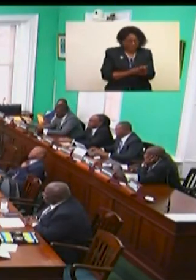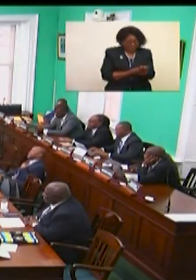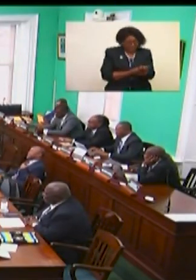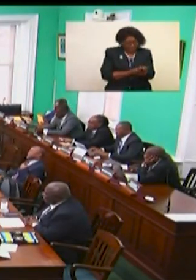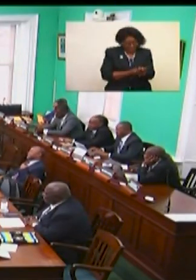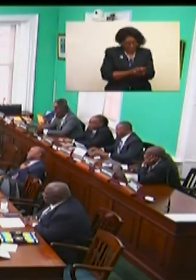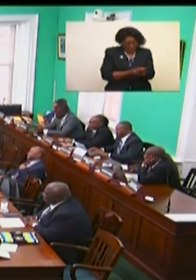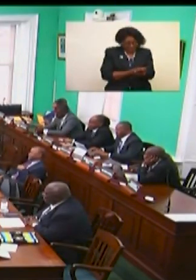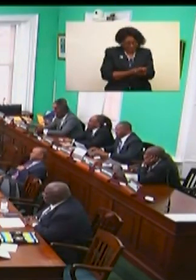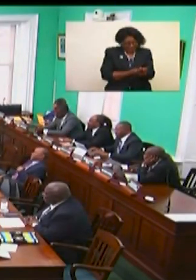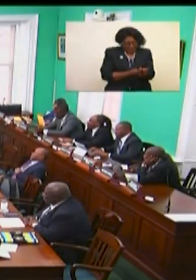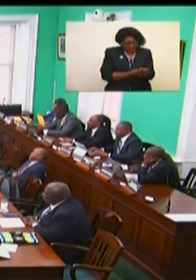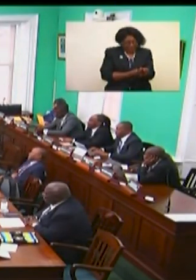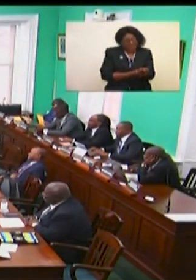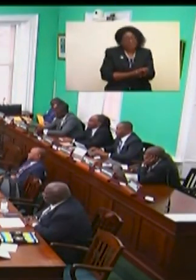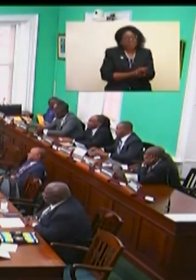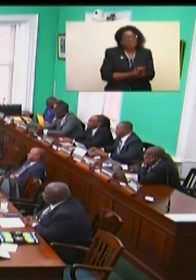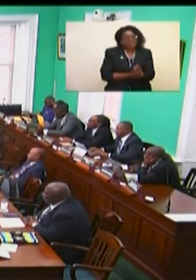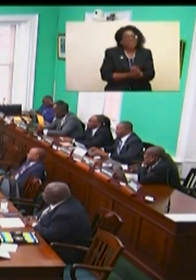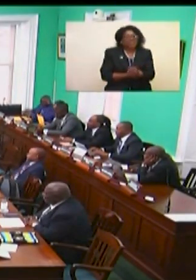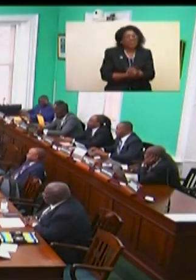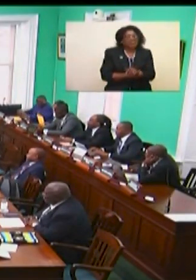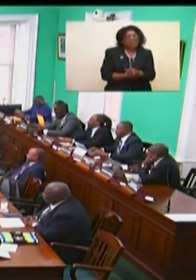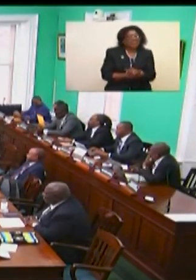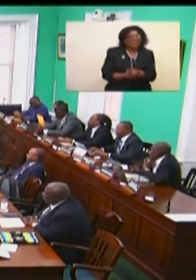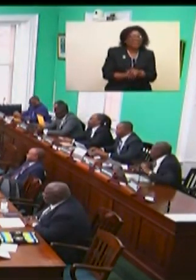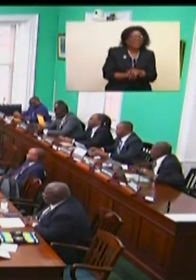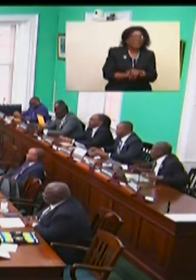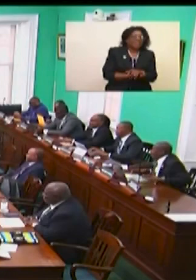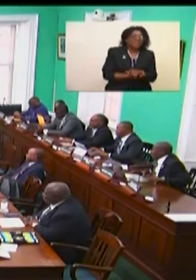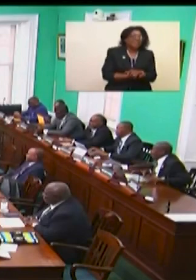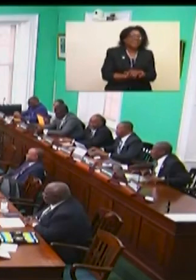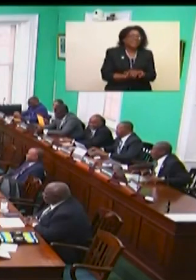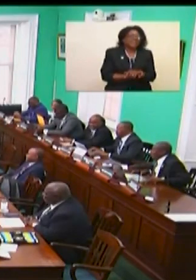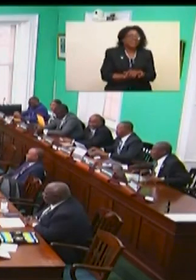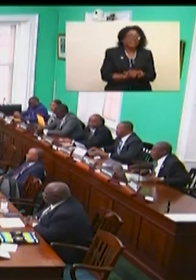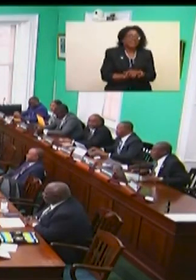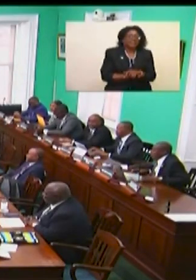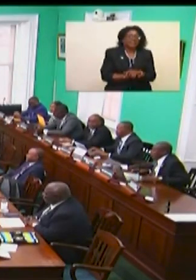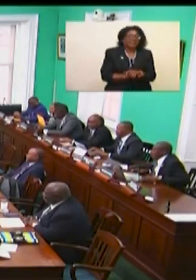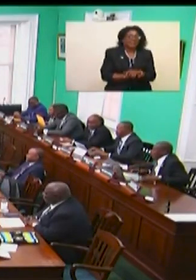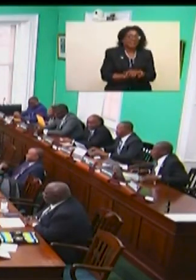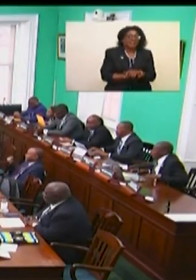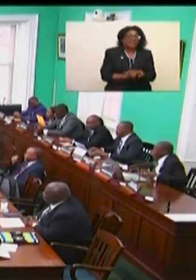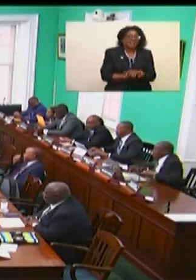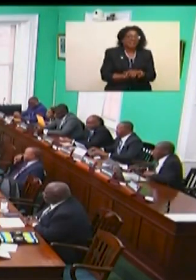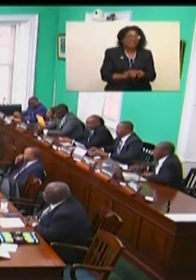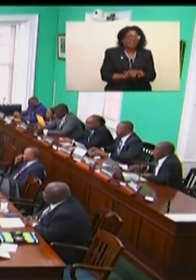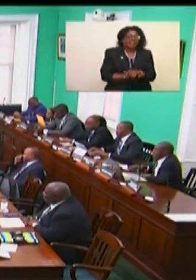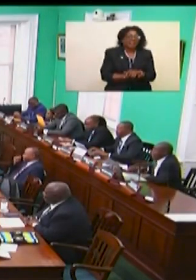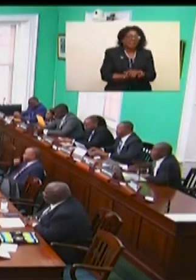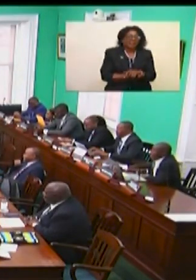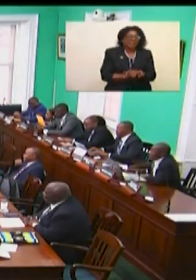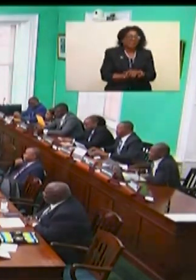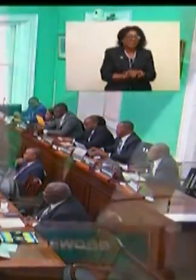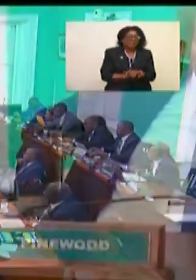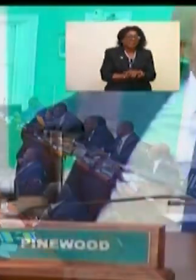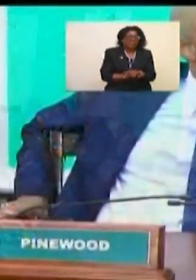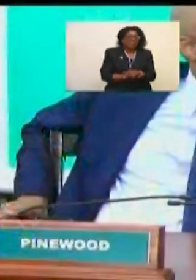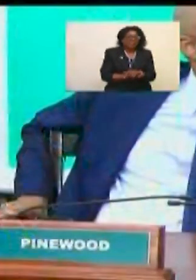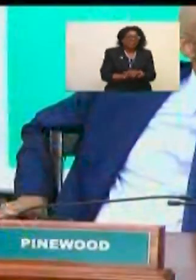So now. Honorable members? Let me finish reading. No. So, that's